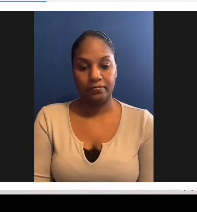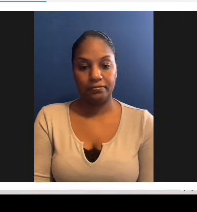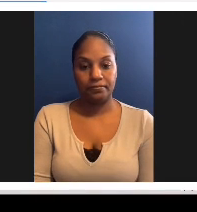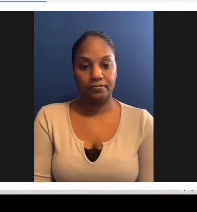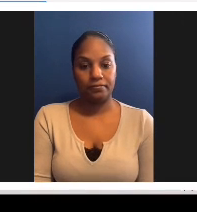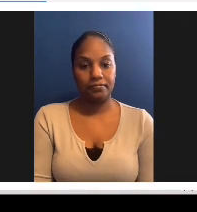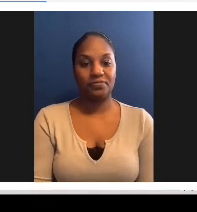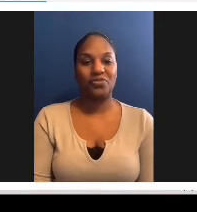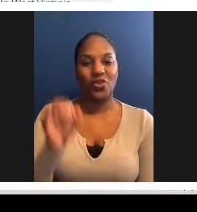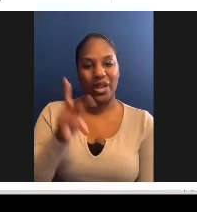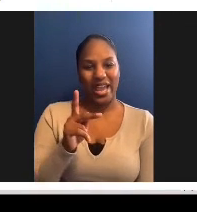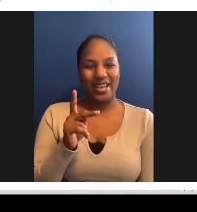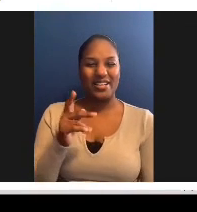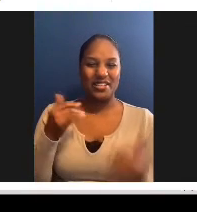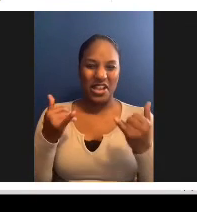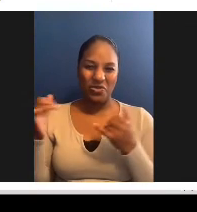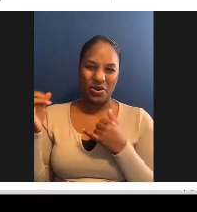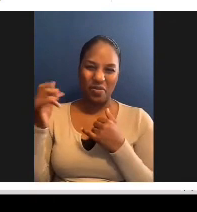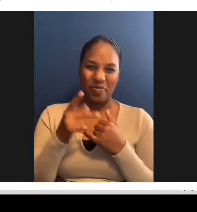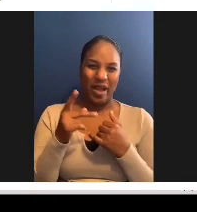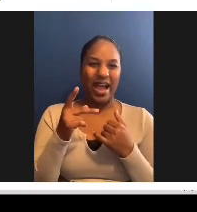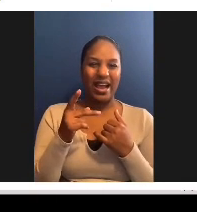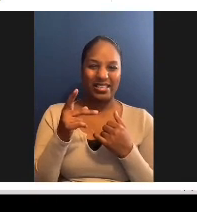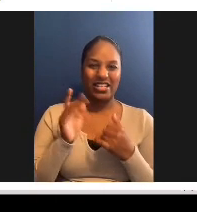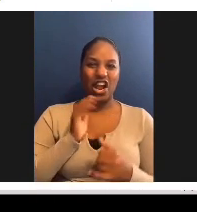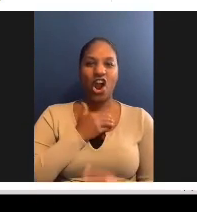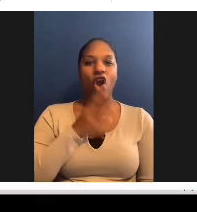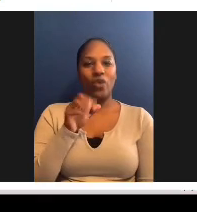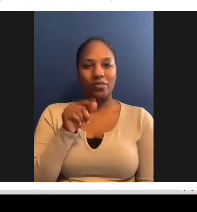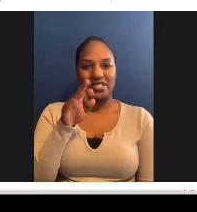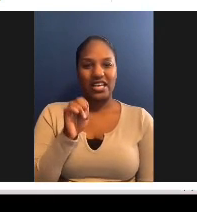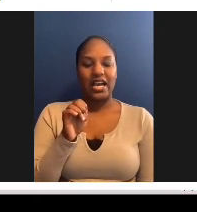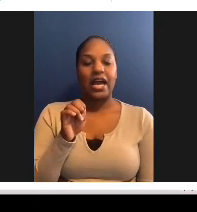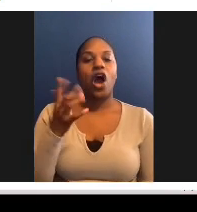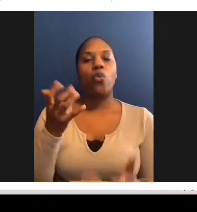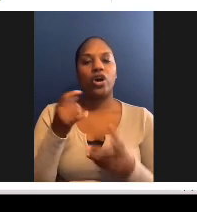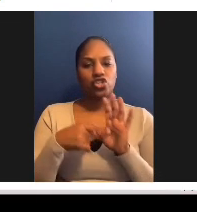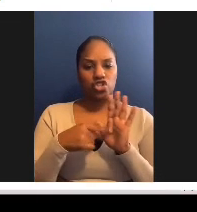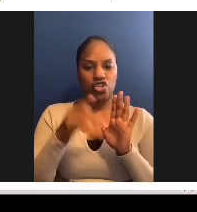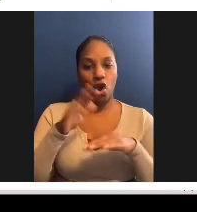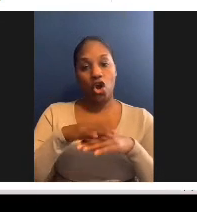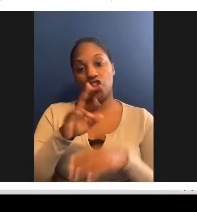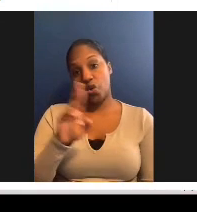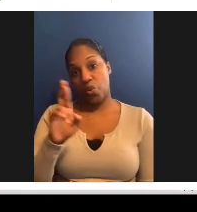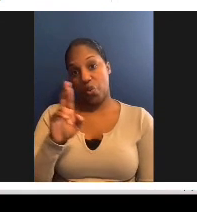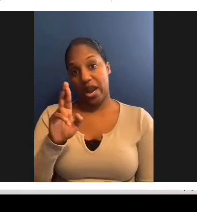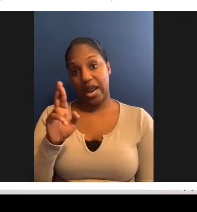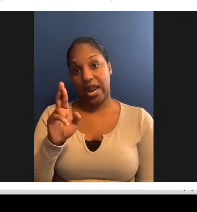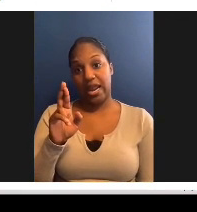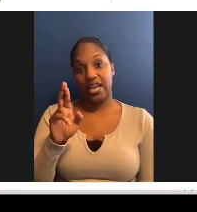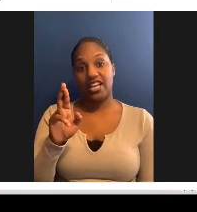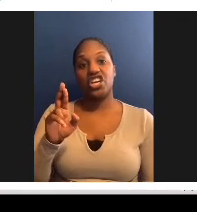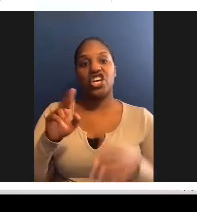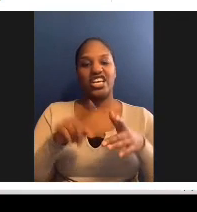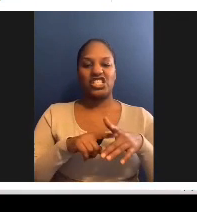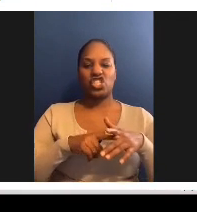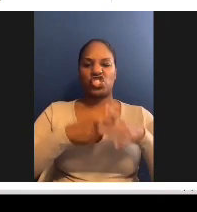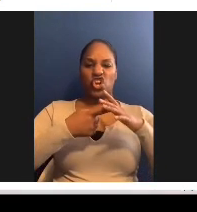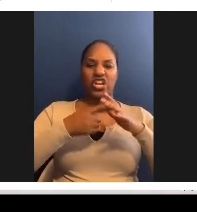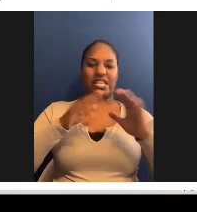Okay, we're back to our website. One thing I'd like to show you on the right-hand side is this is starting the